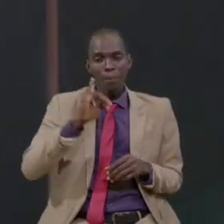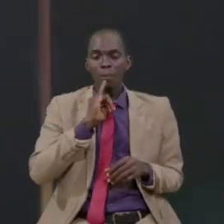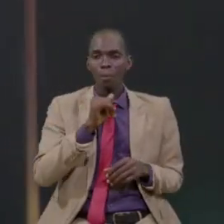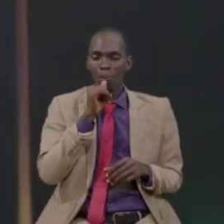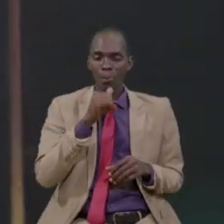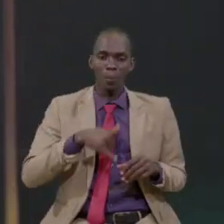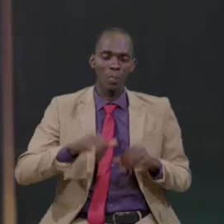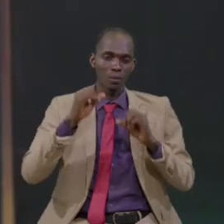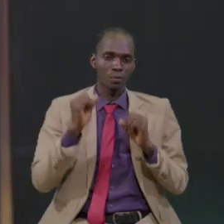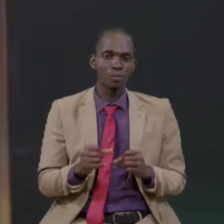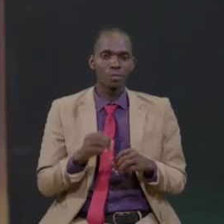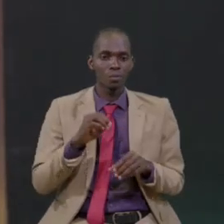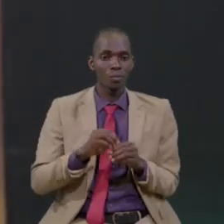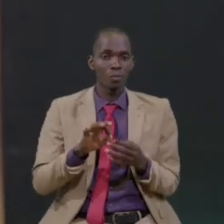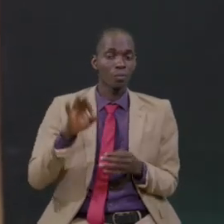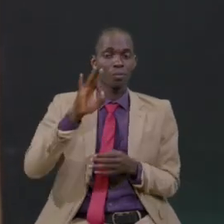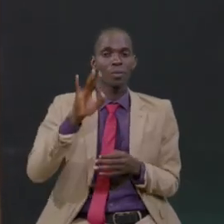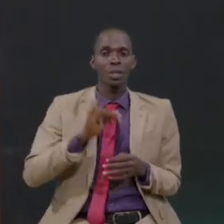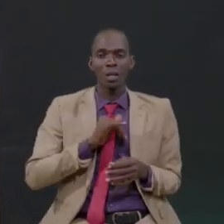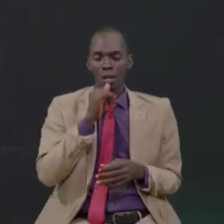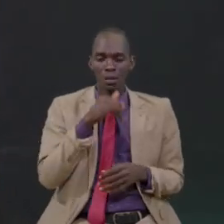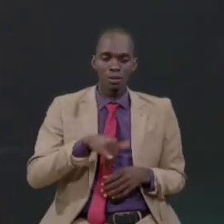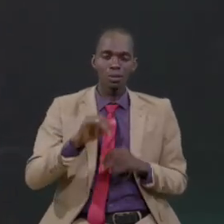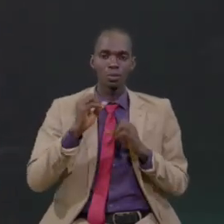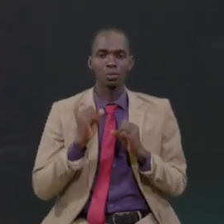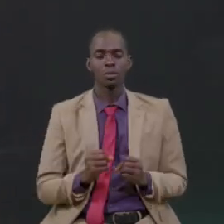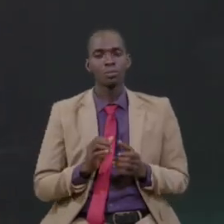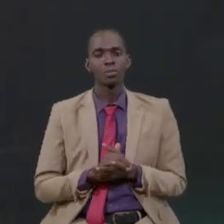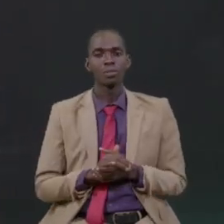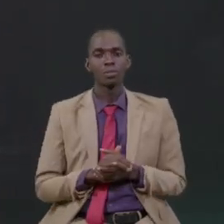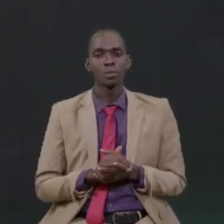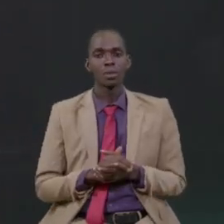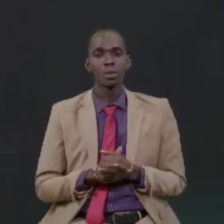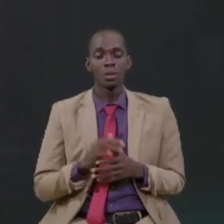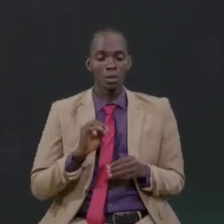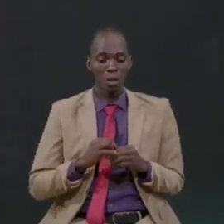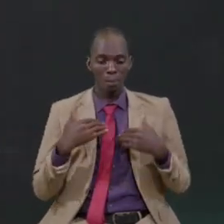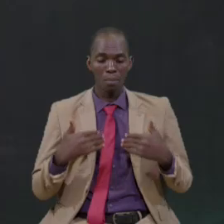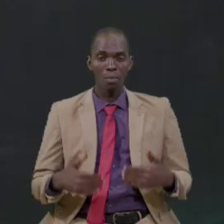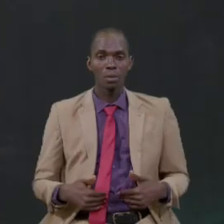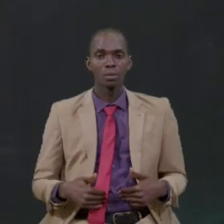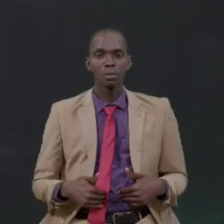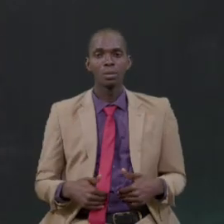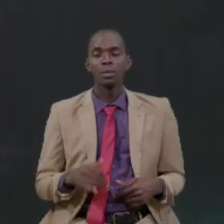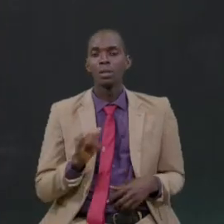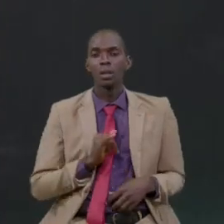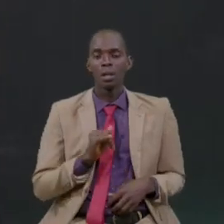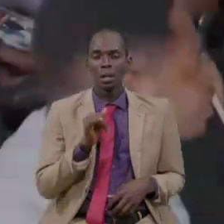spirit, I'm so strong. In body, I'm still